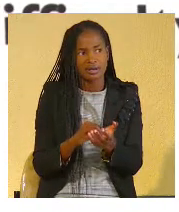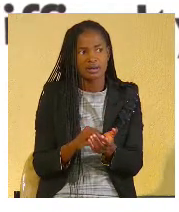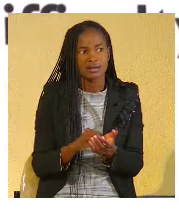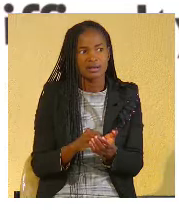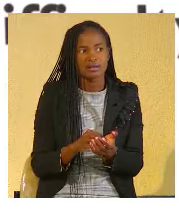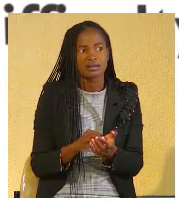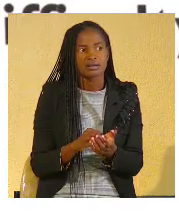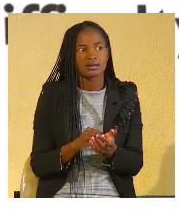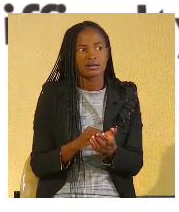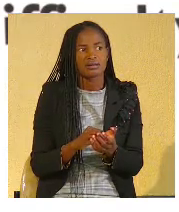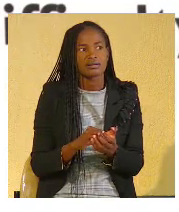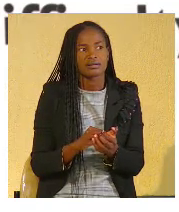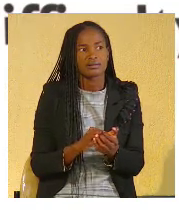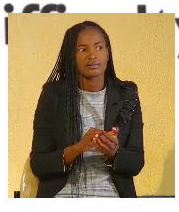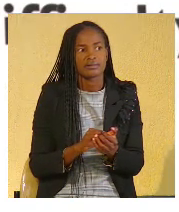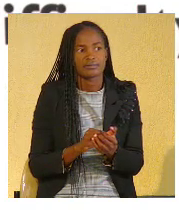there remain only